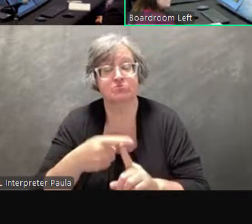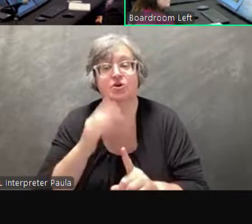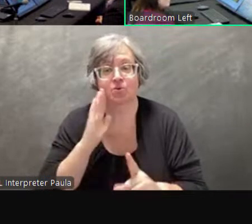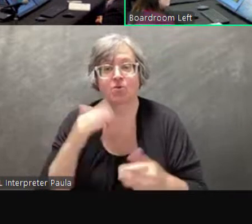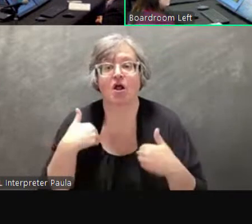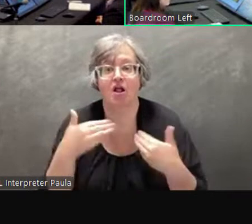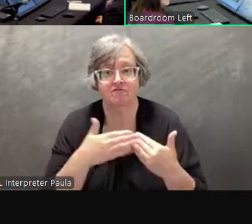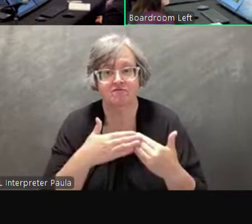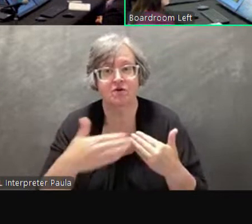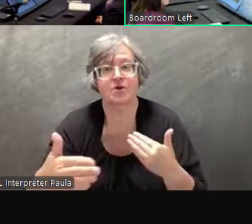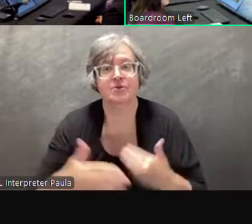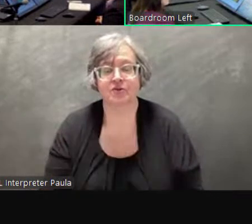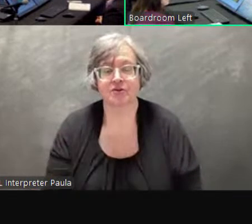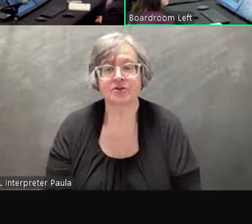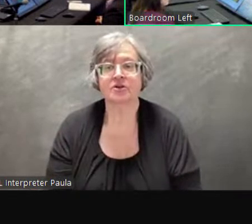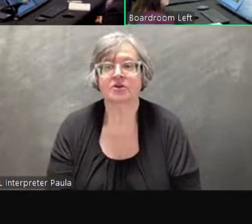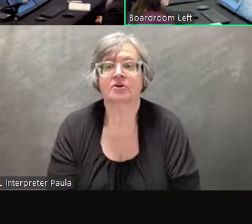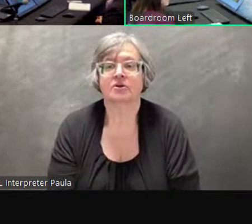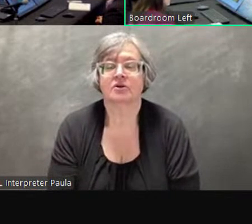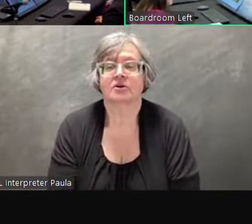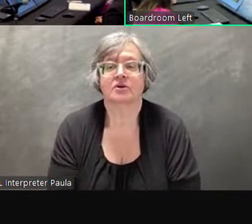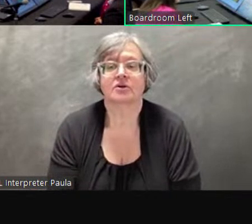forward.